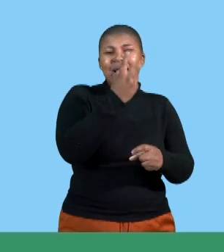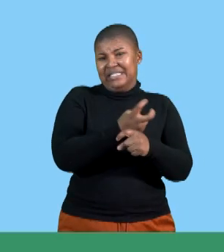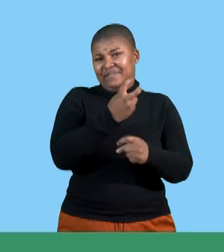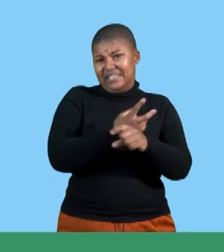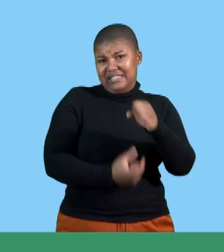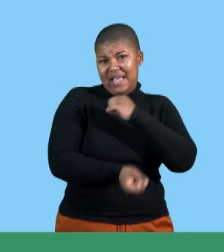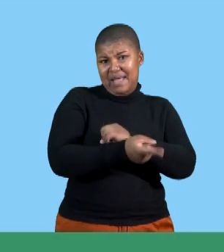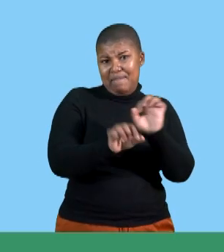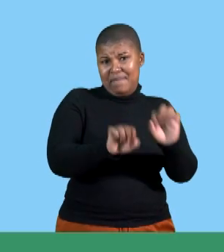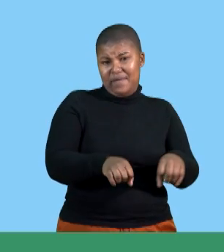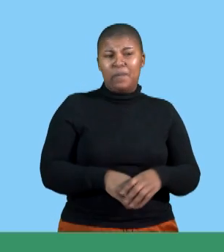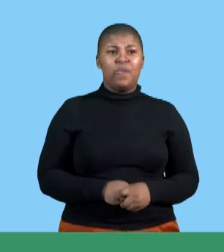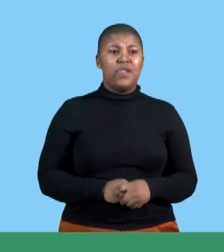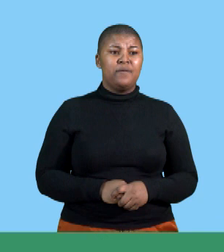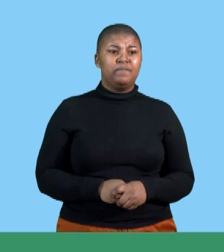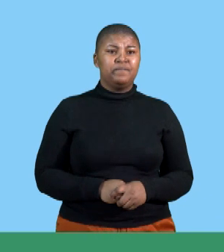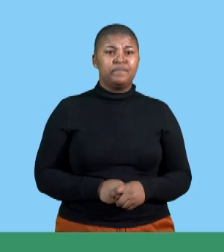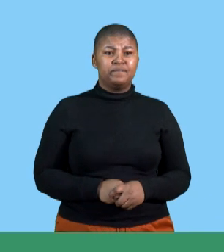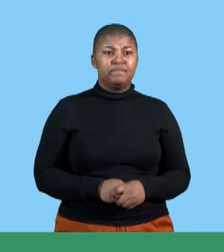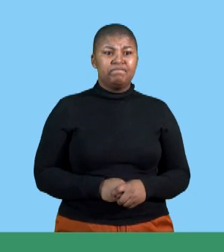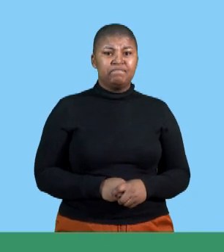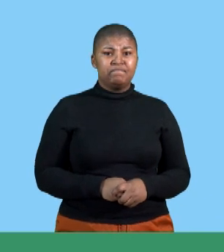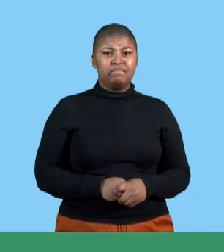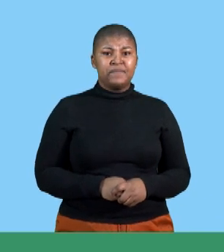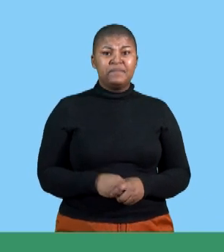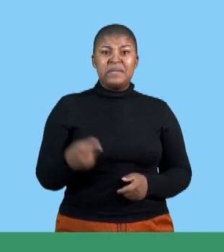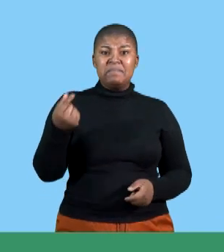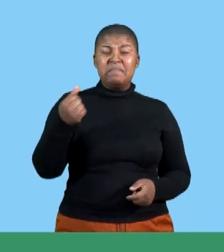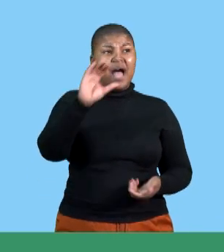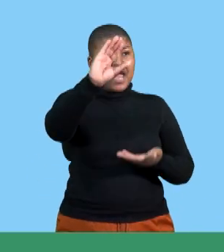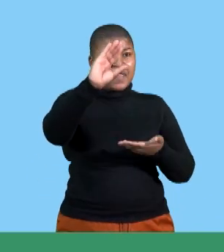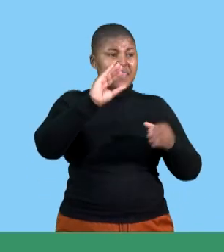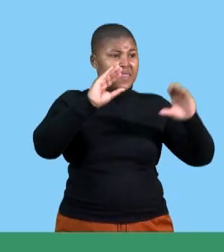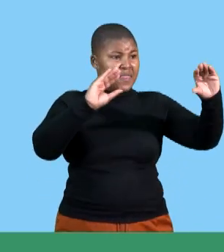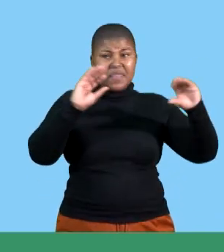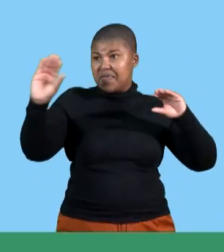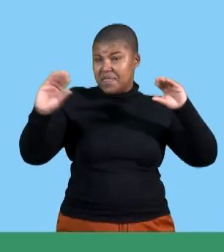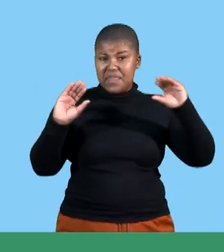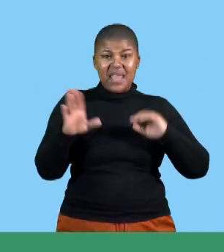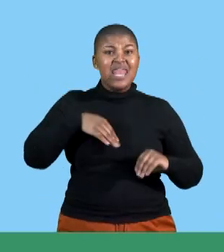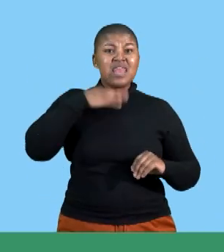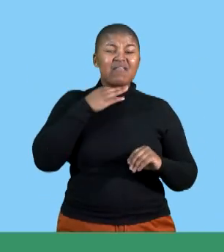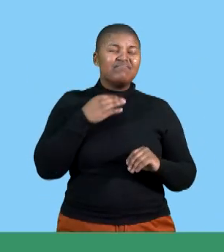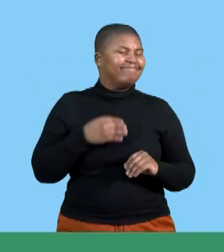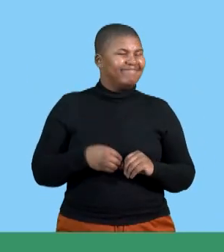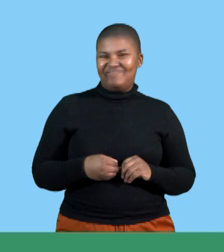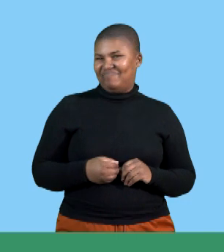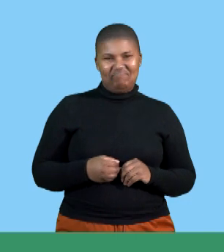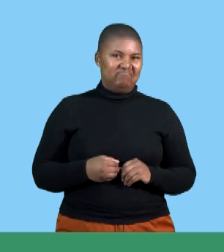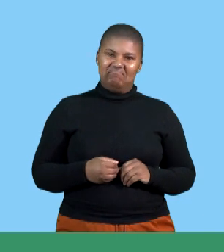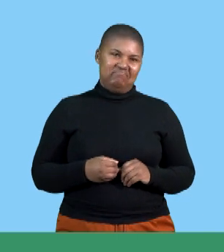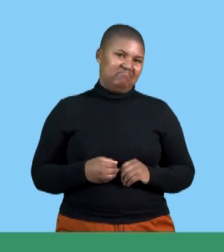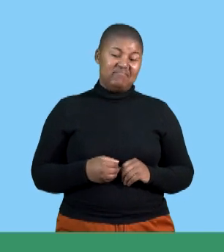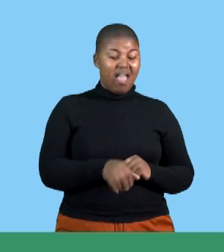Donations may not always be enough to finance the company's expenses. It can happen that the non-profit company